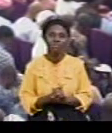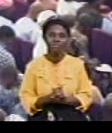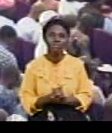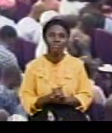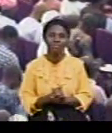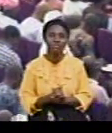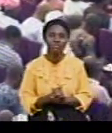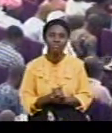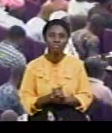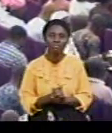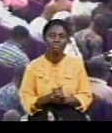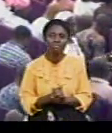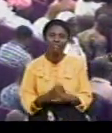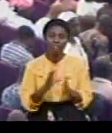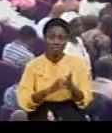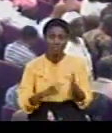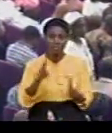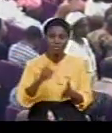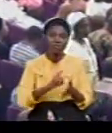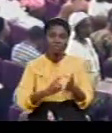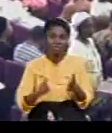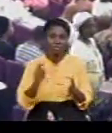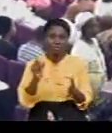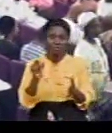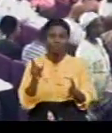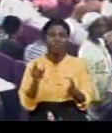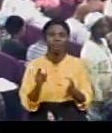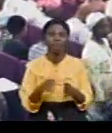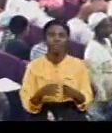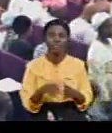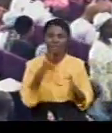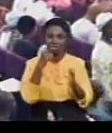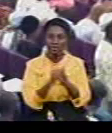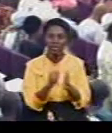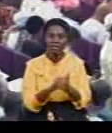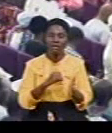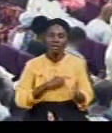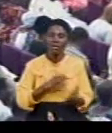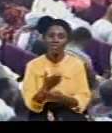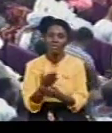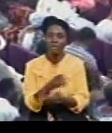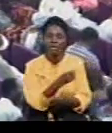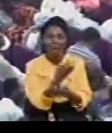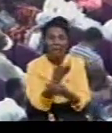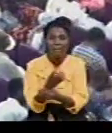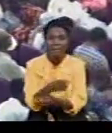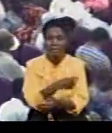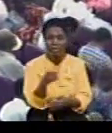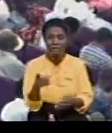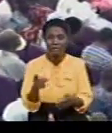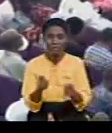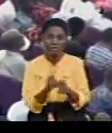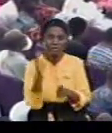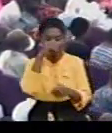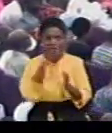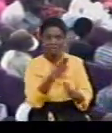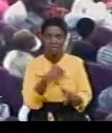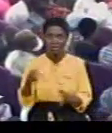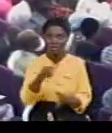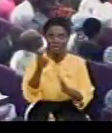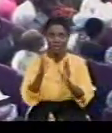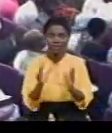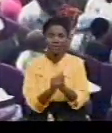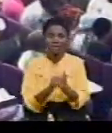Actually, chapter 2, verse 11. Dearly beloved, I beseech you as strangers and pilgrims, abstain from fleshly lusts which